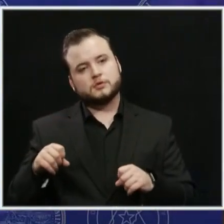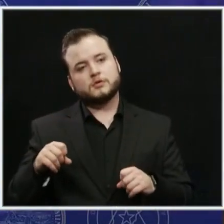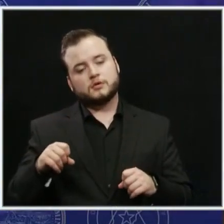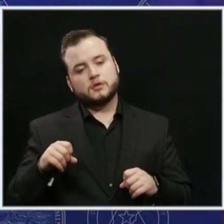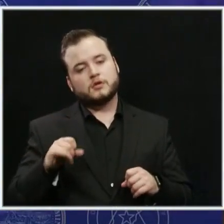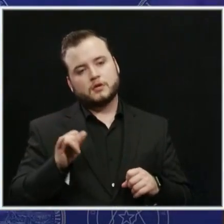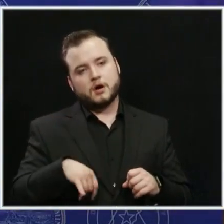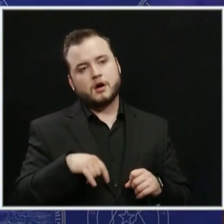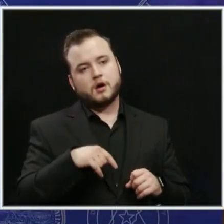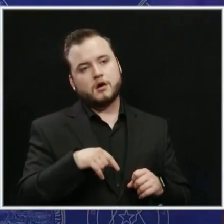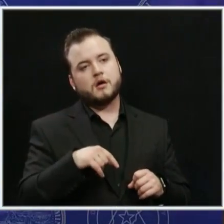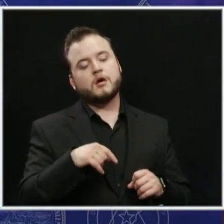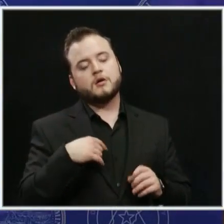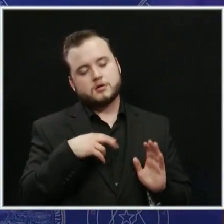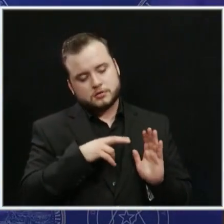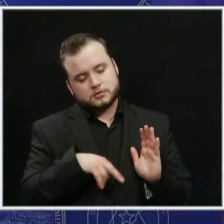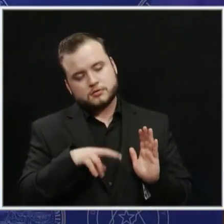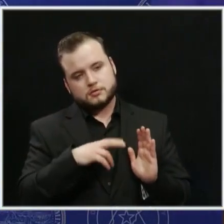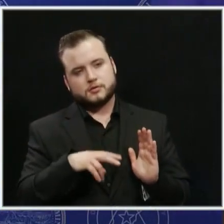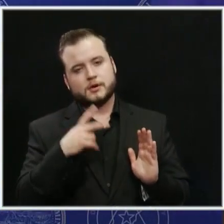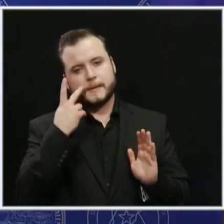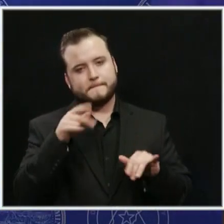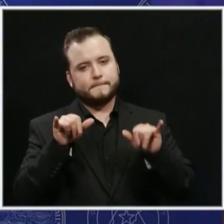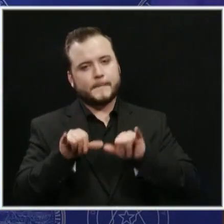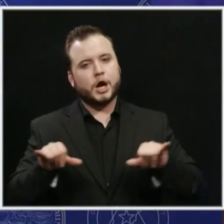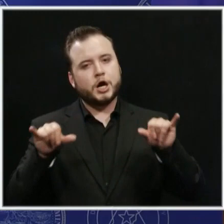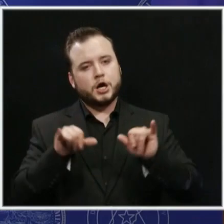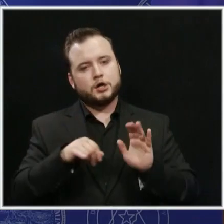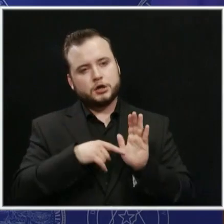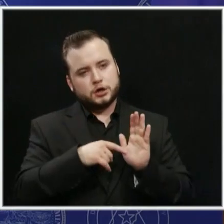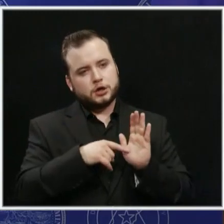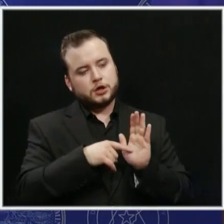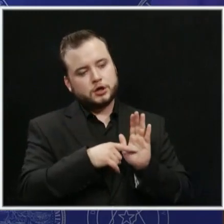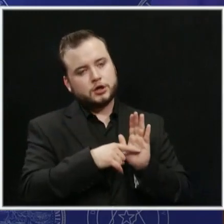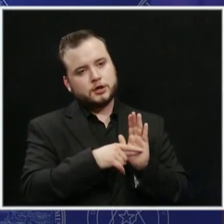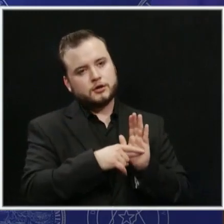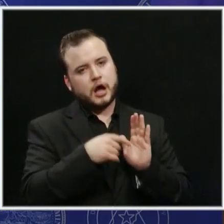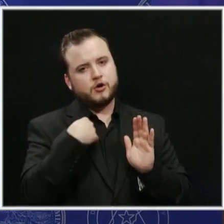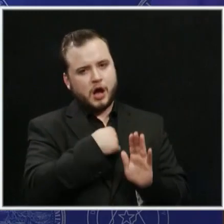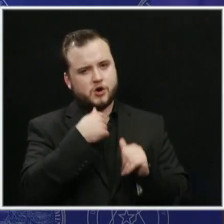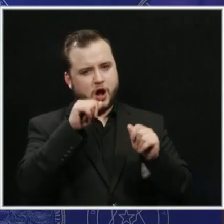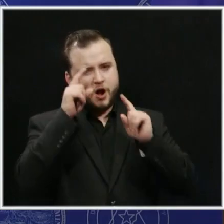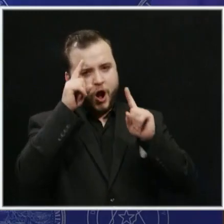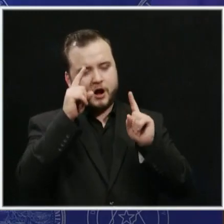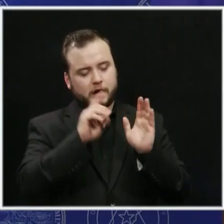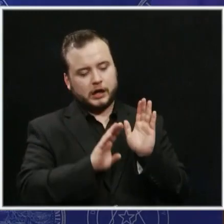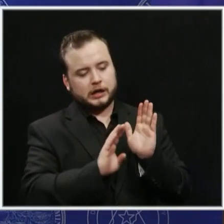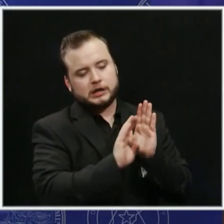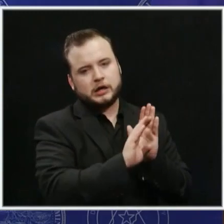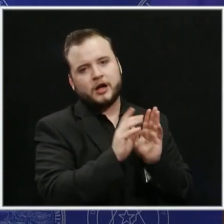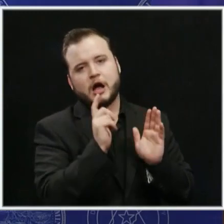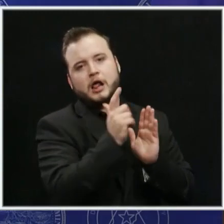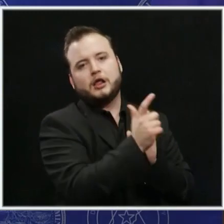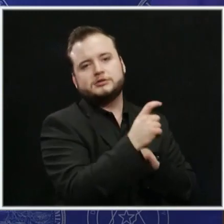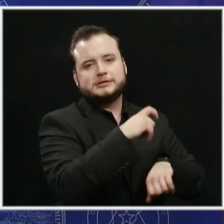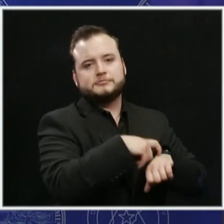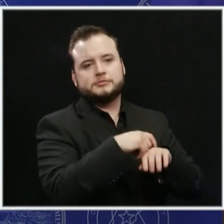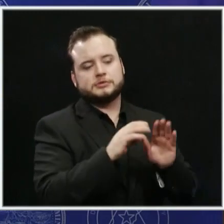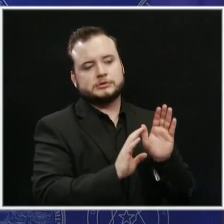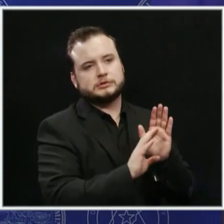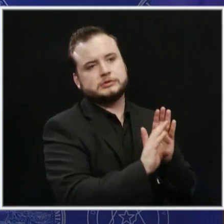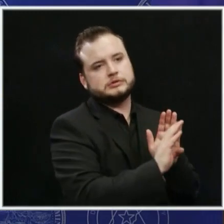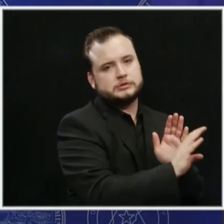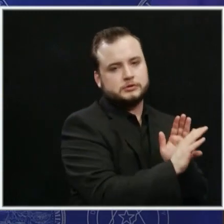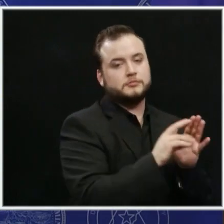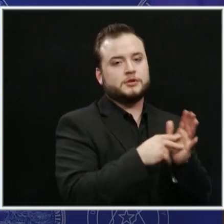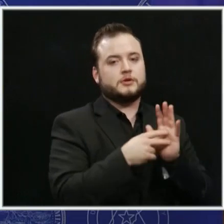exactly why we're trying to buy time and working specifically on things like ICU capacity and ventilators and PPE, because